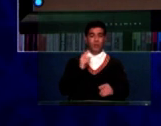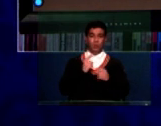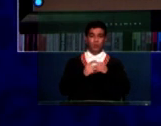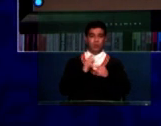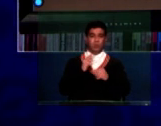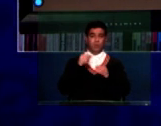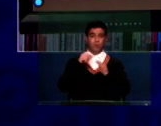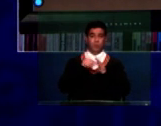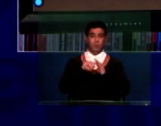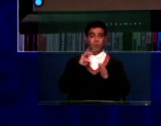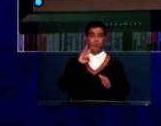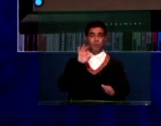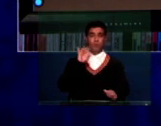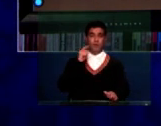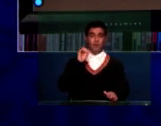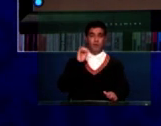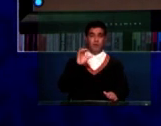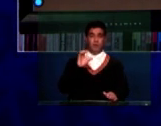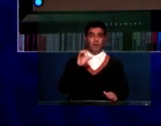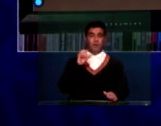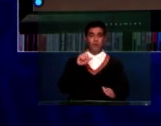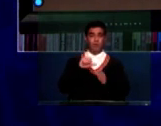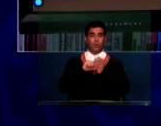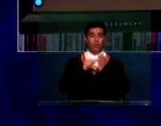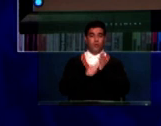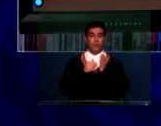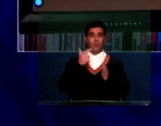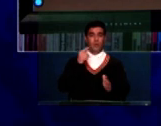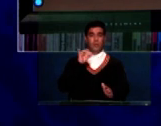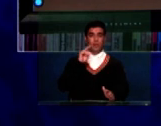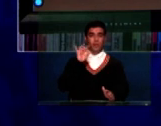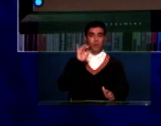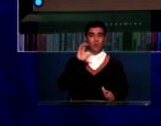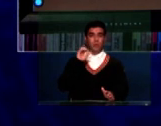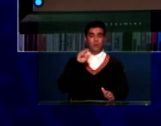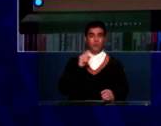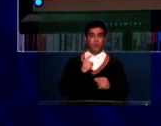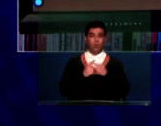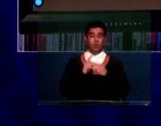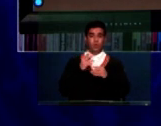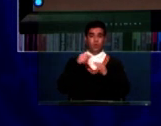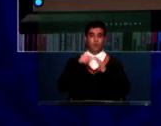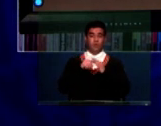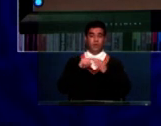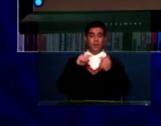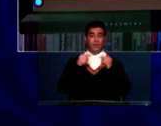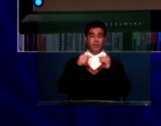Ya'ni marganis qo'sh oksidiga 16ta gidroksid ioni qo'shiladi. Reaksiya natijasida